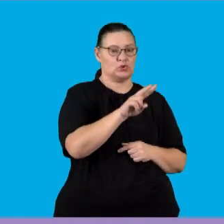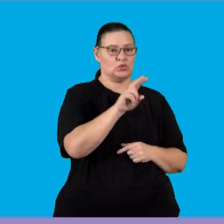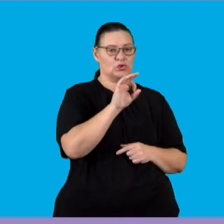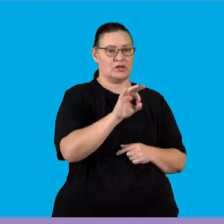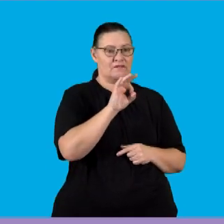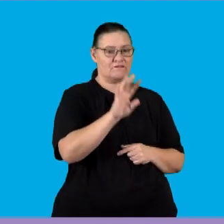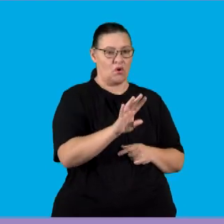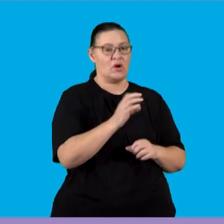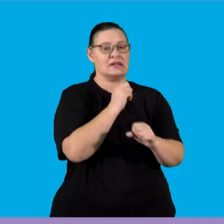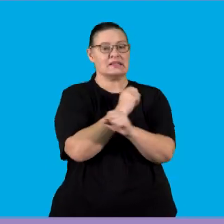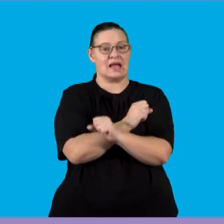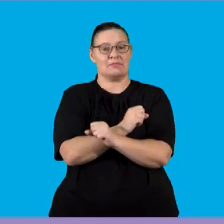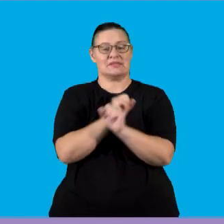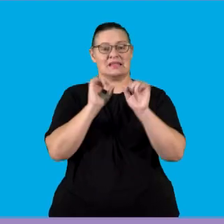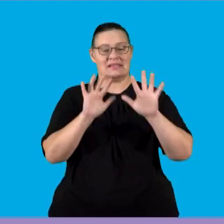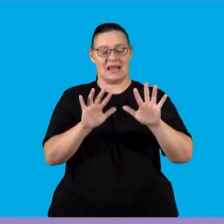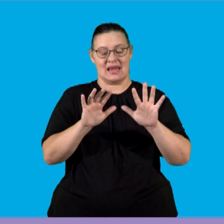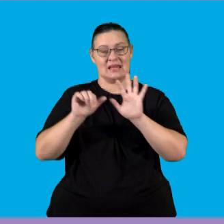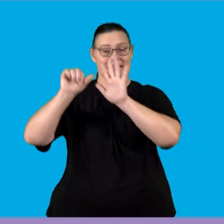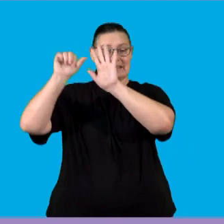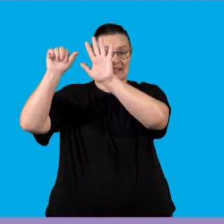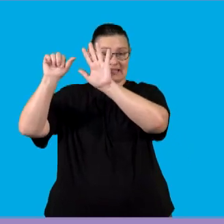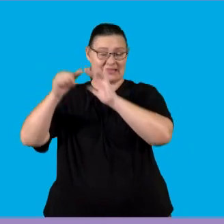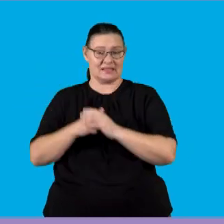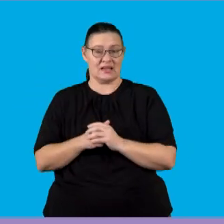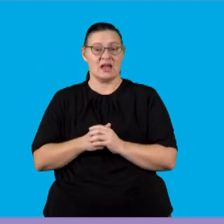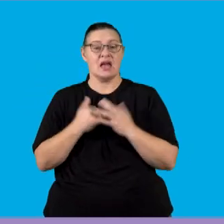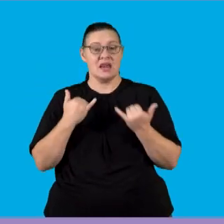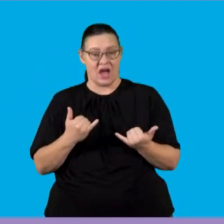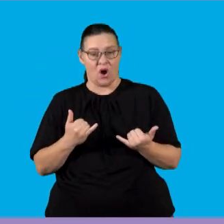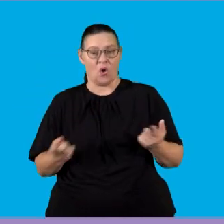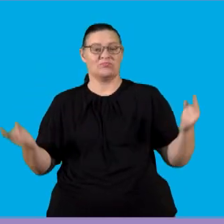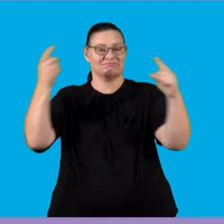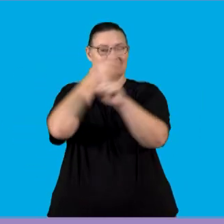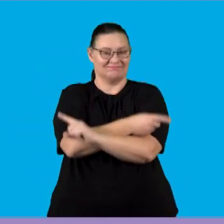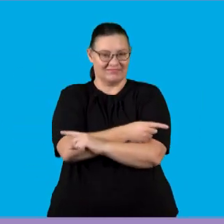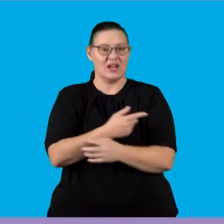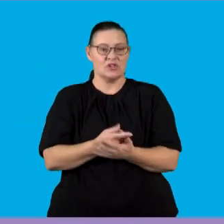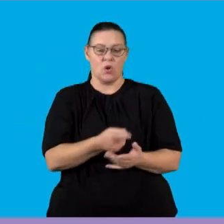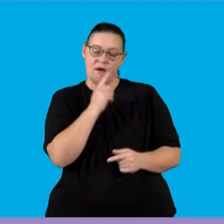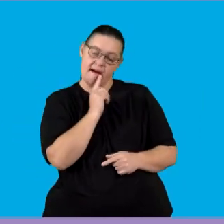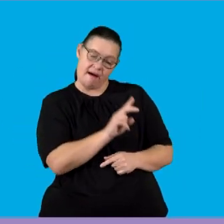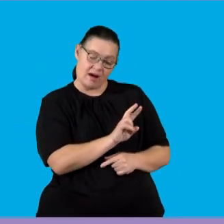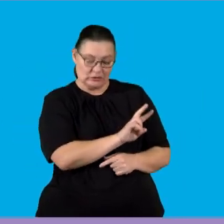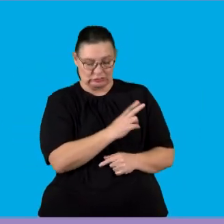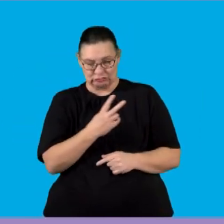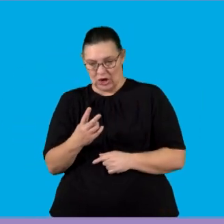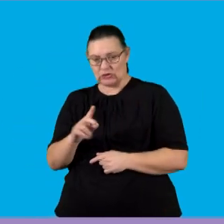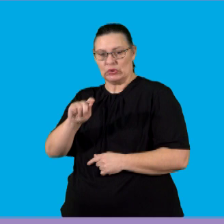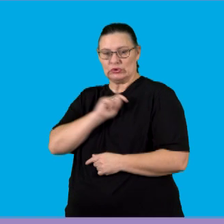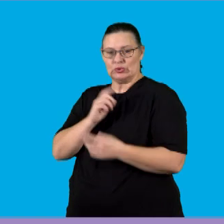1,234 multiplied by 10 to the exponent 6. Now we have been given the scientific notation and we must